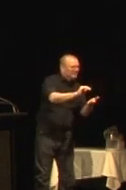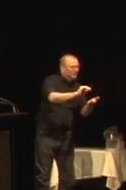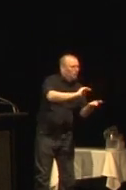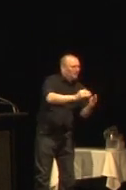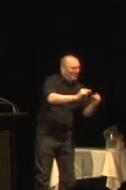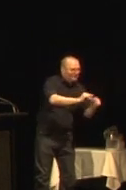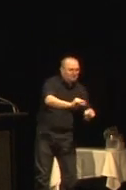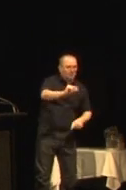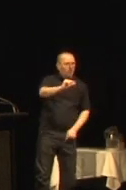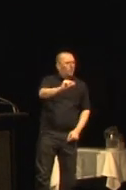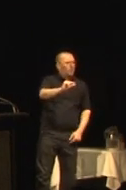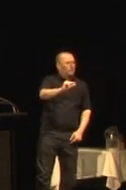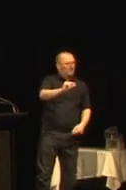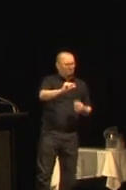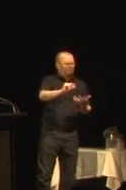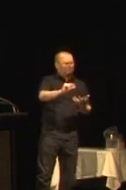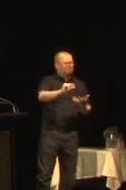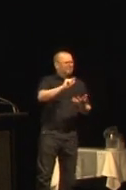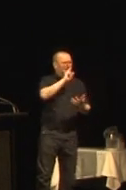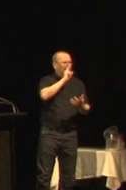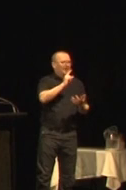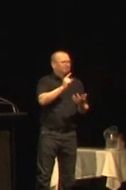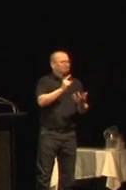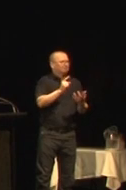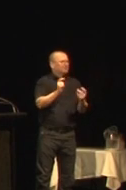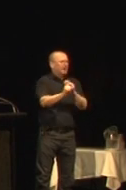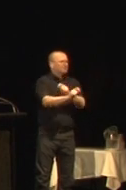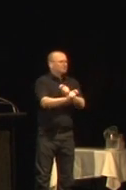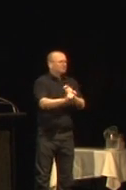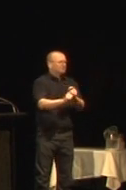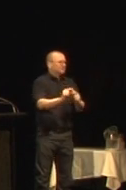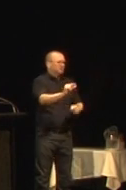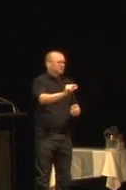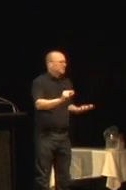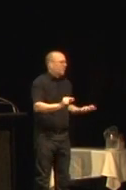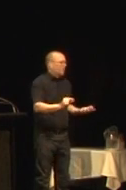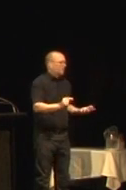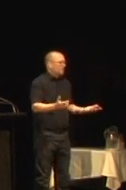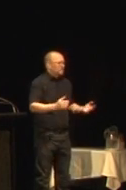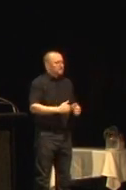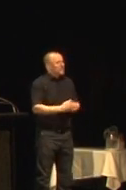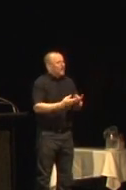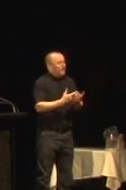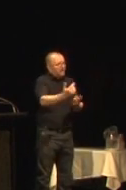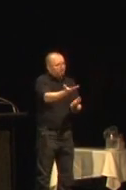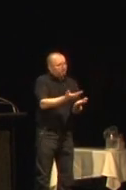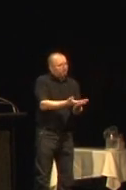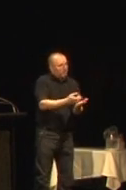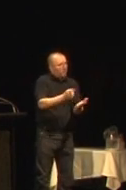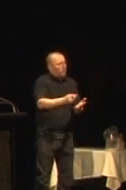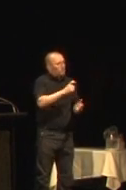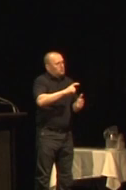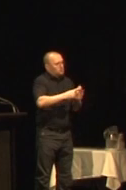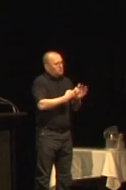$1 million a year, $30 million a year. So there's something about scale. Another one of the grants was to eliminate cervical cancer, death from cervical cancer in